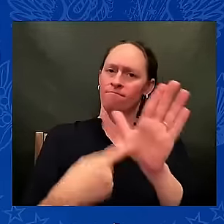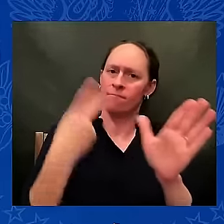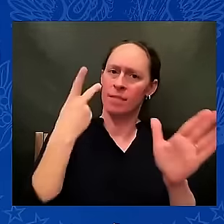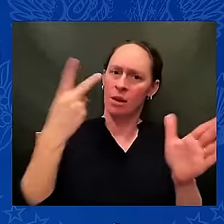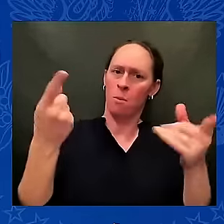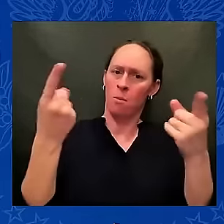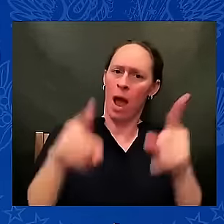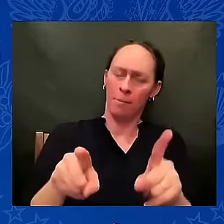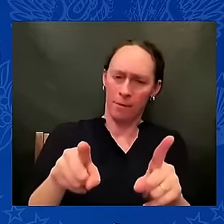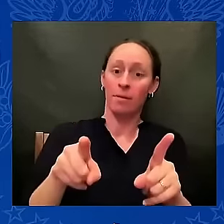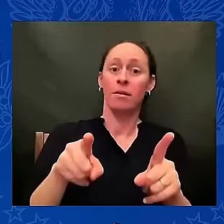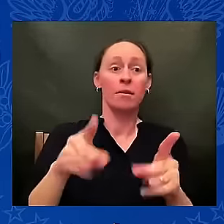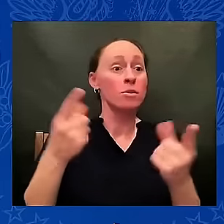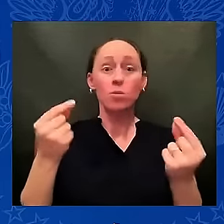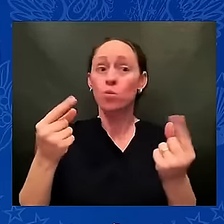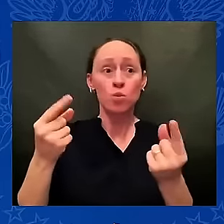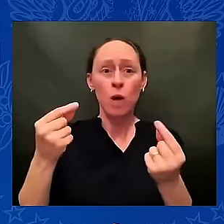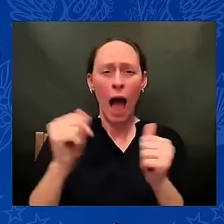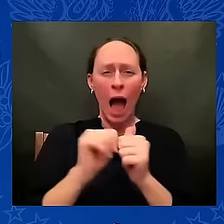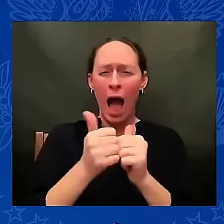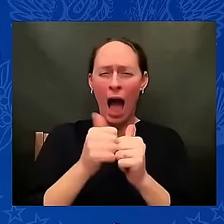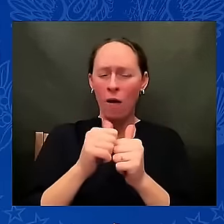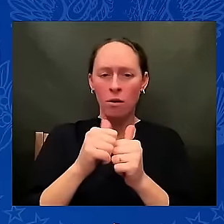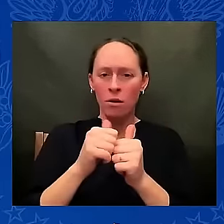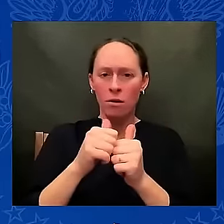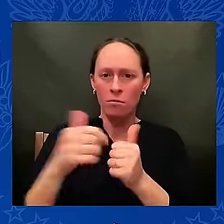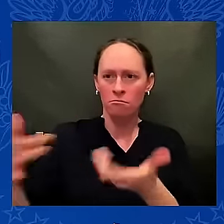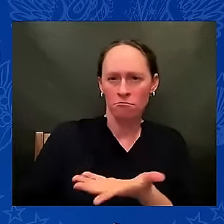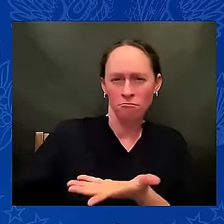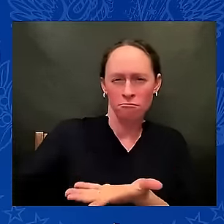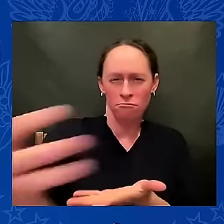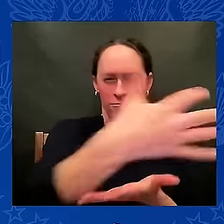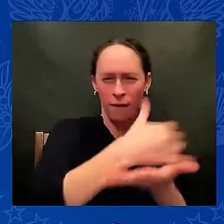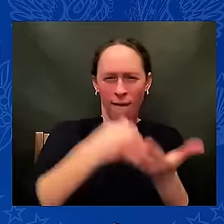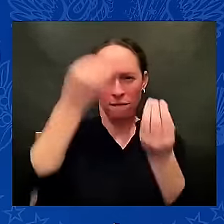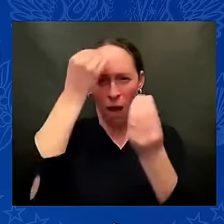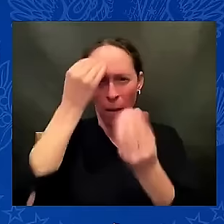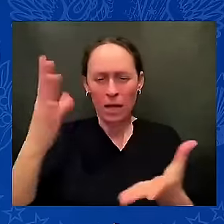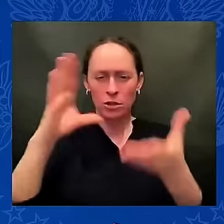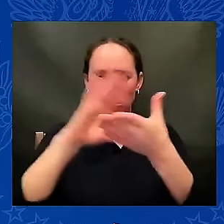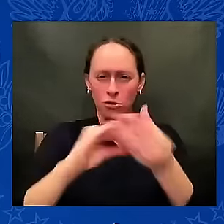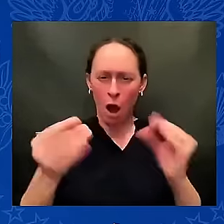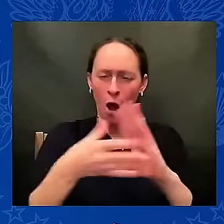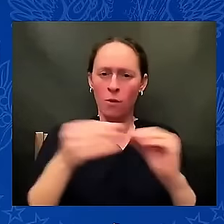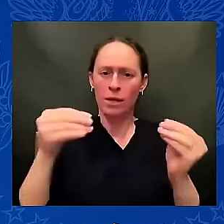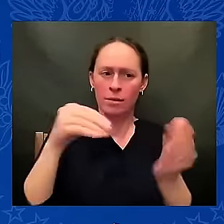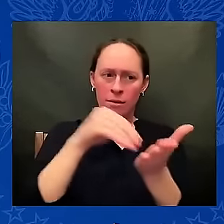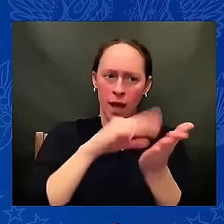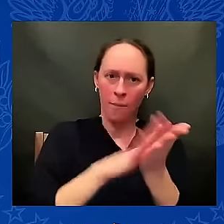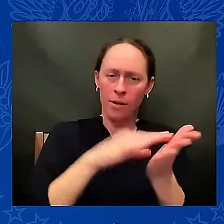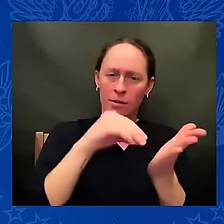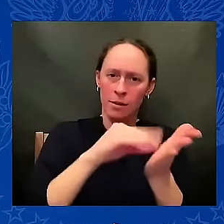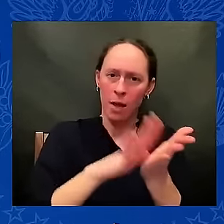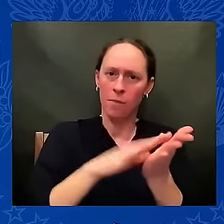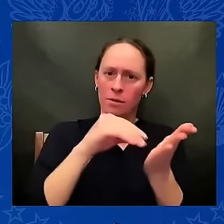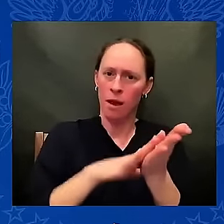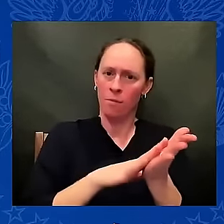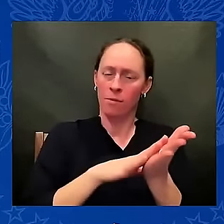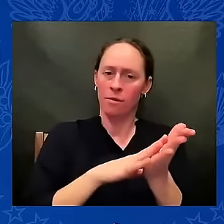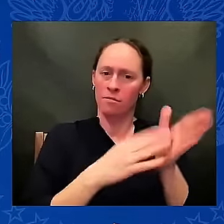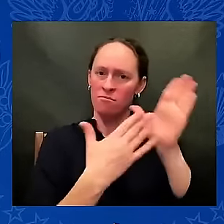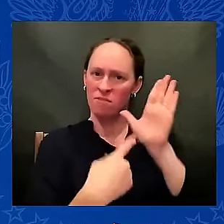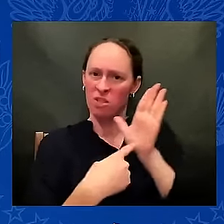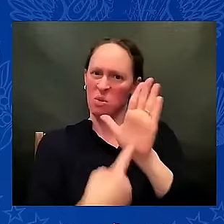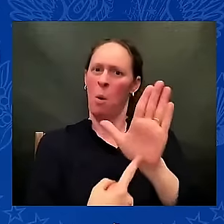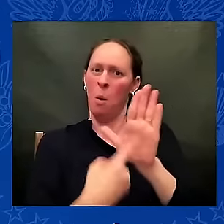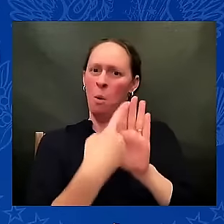Documenting what happened. We owe it to all of you across Indian country, the truth. The truth must be